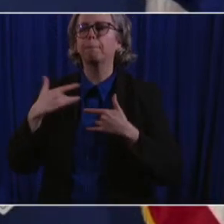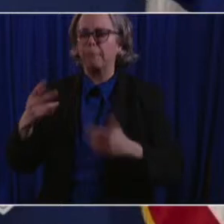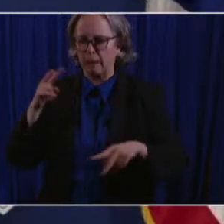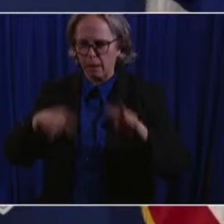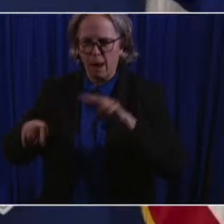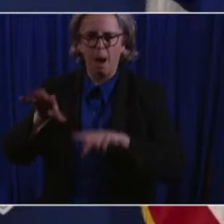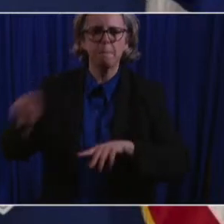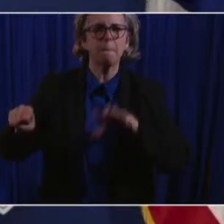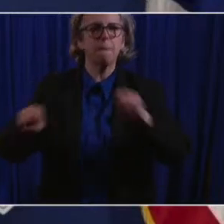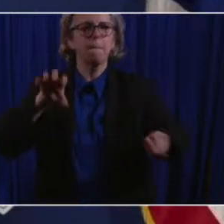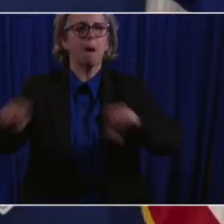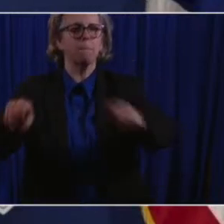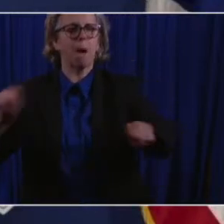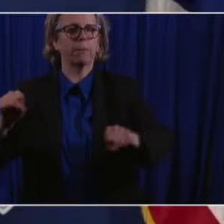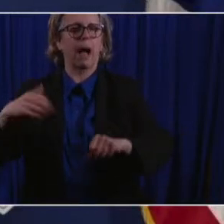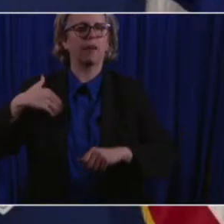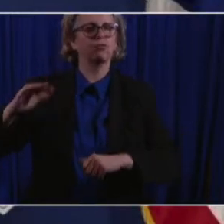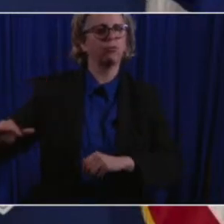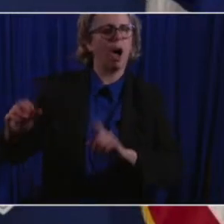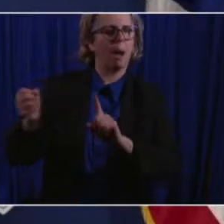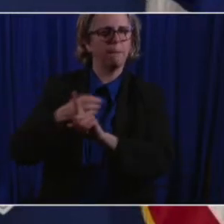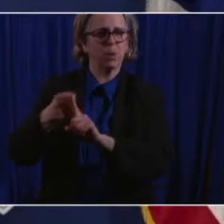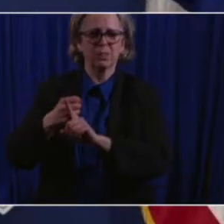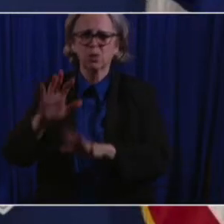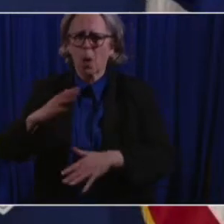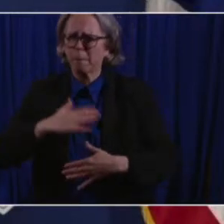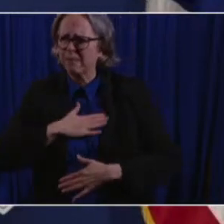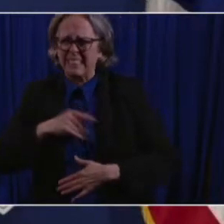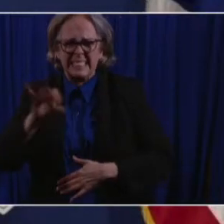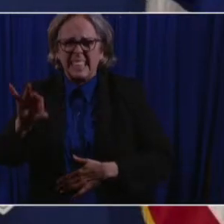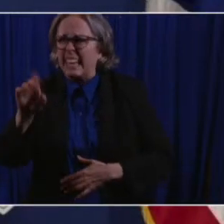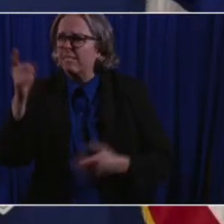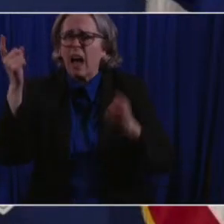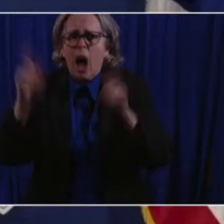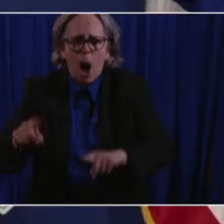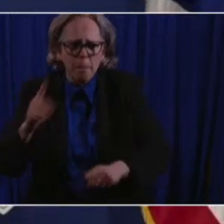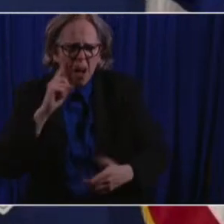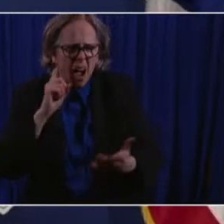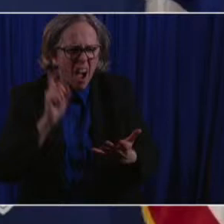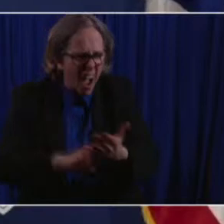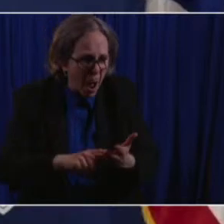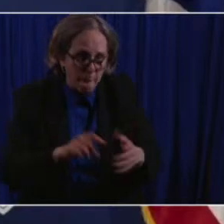see signs of child abuse, please report it. Thank you.